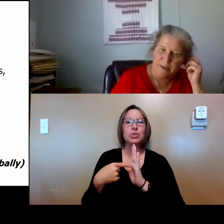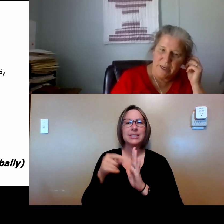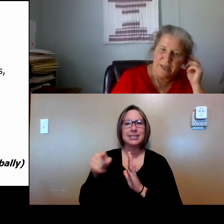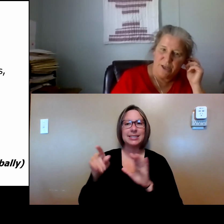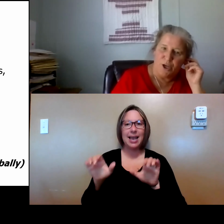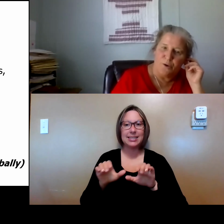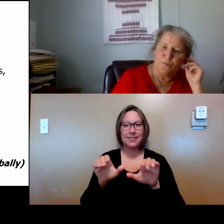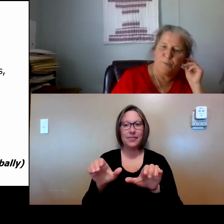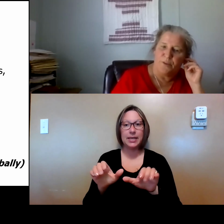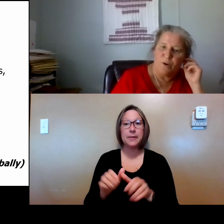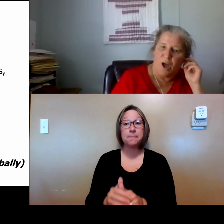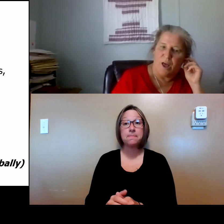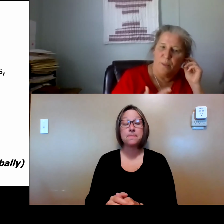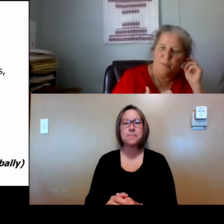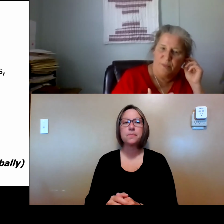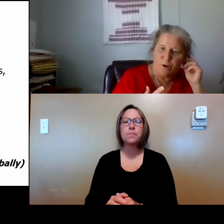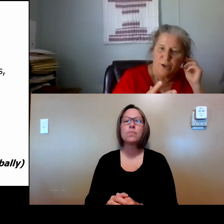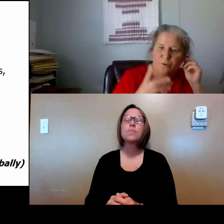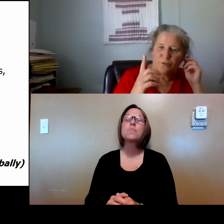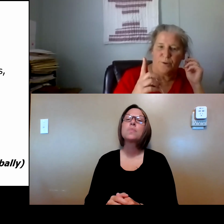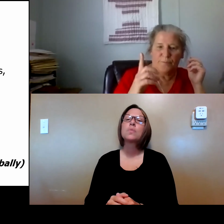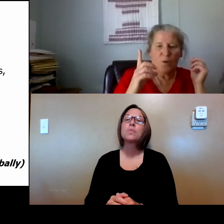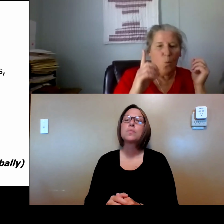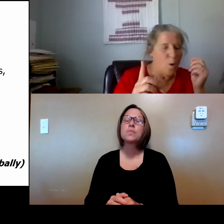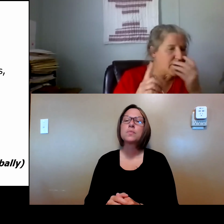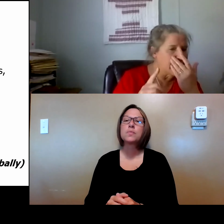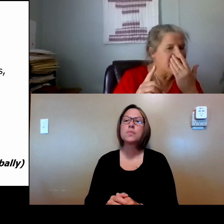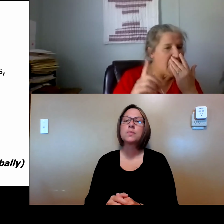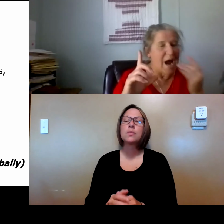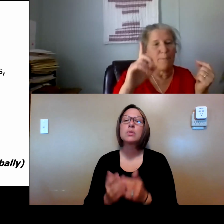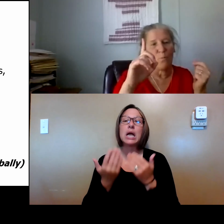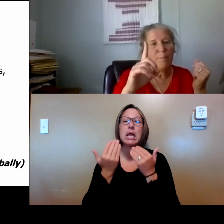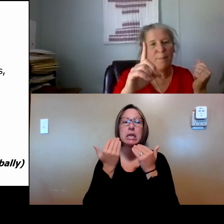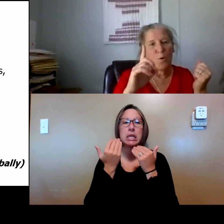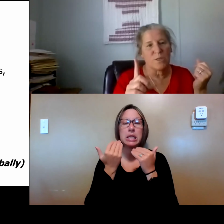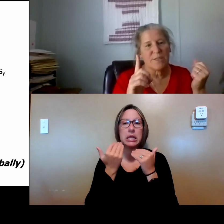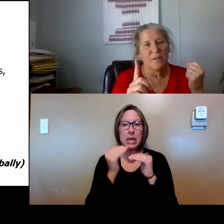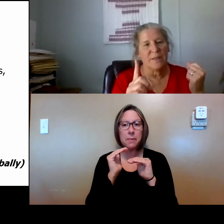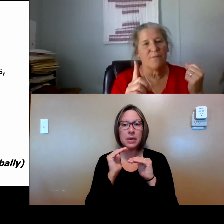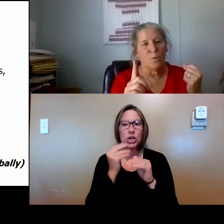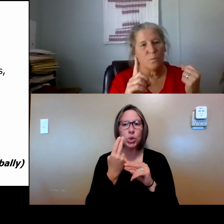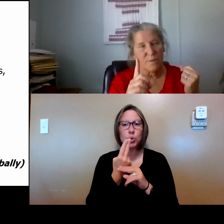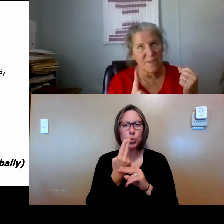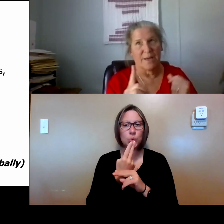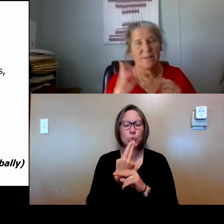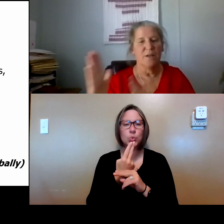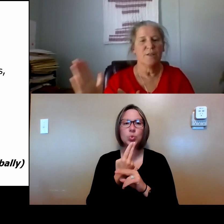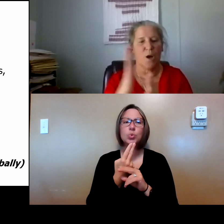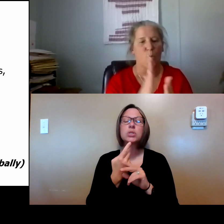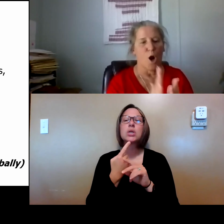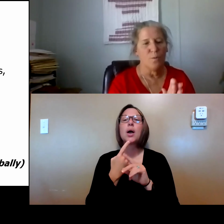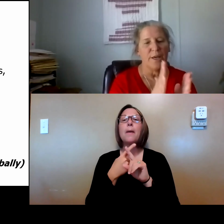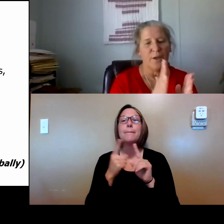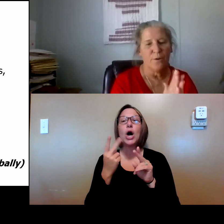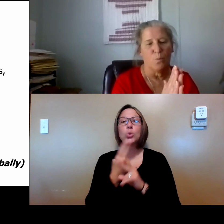It's limited in use, but they are used one at a time. Remember, we're still at level 6,